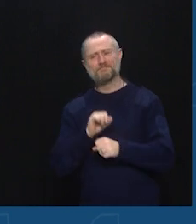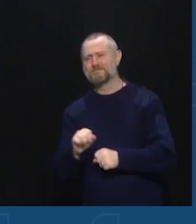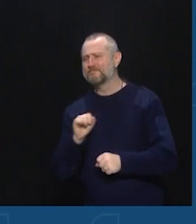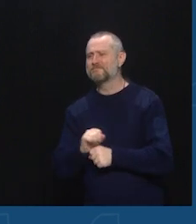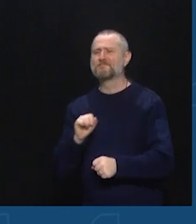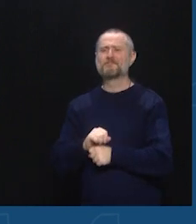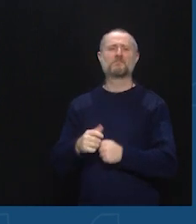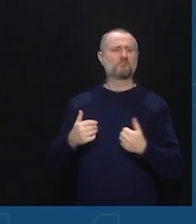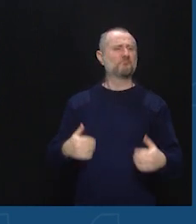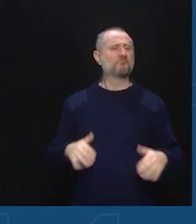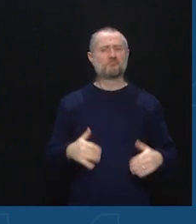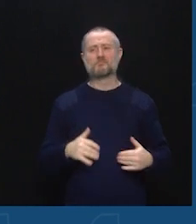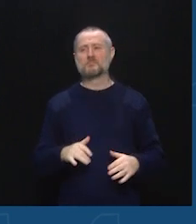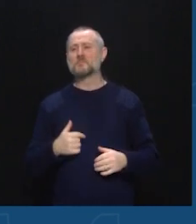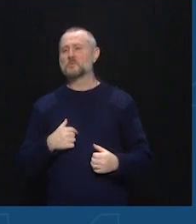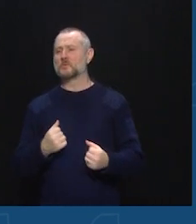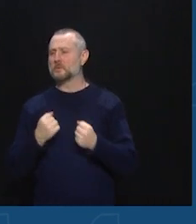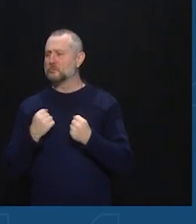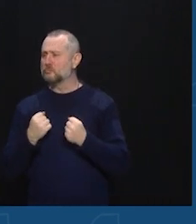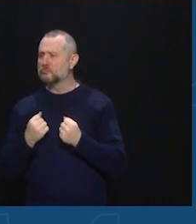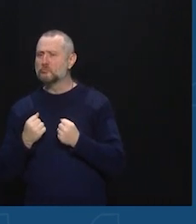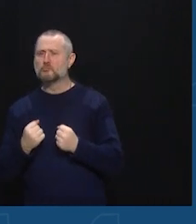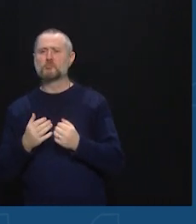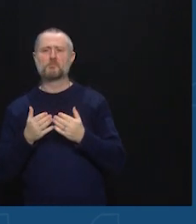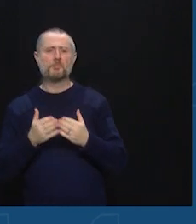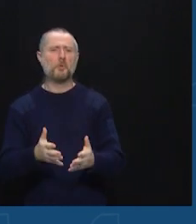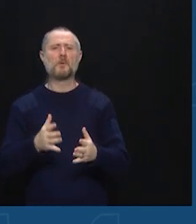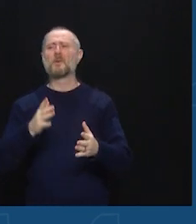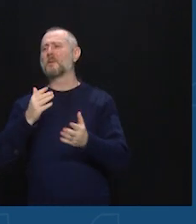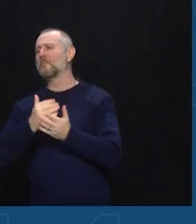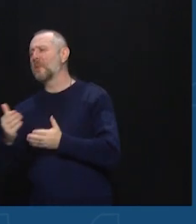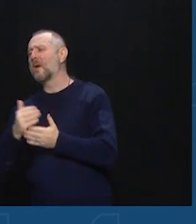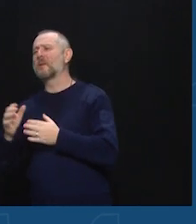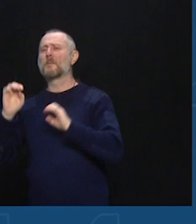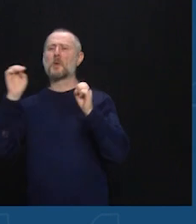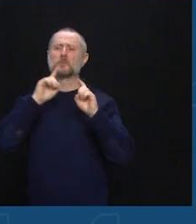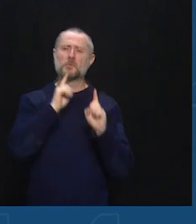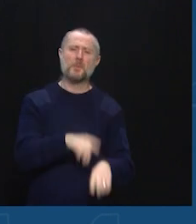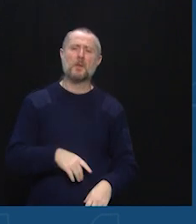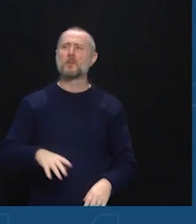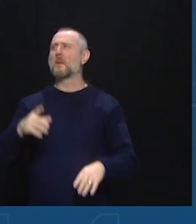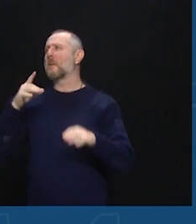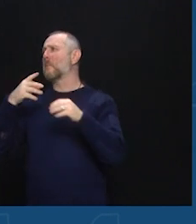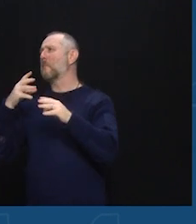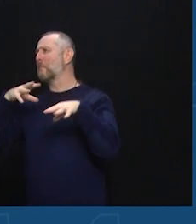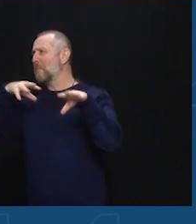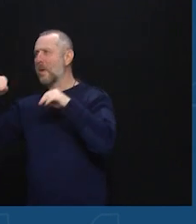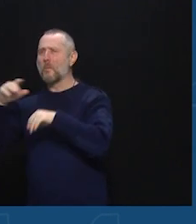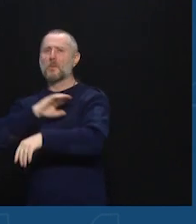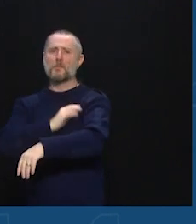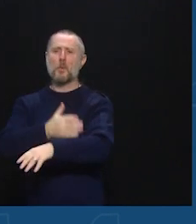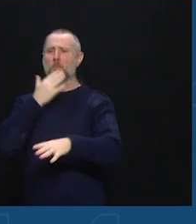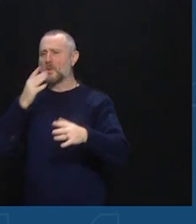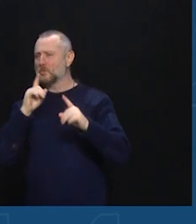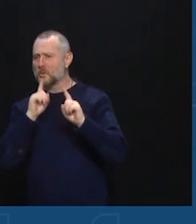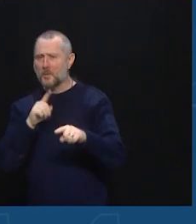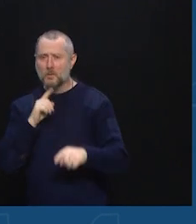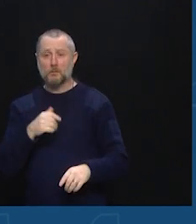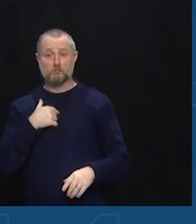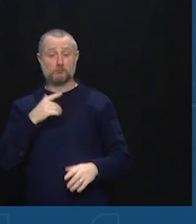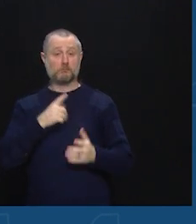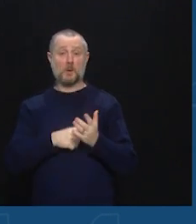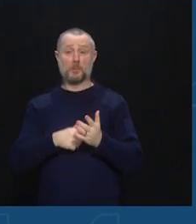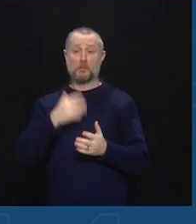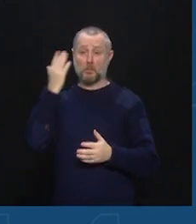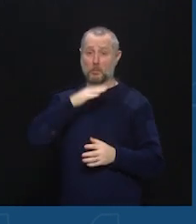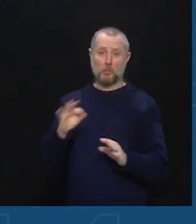way, driving our plows, the emergency responders, the utility crews who are out there, all of them. Sometimes you overlook them, you just assume they're doing their